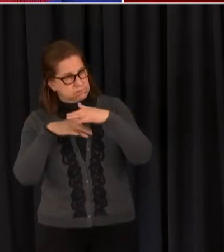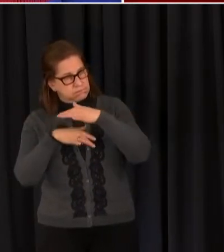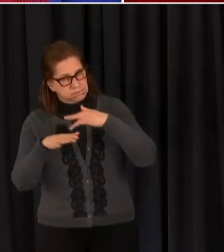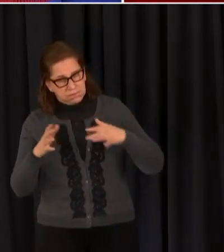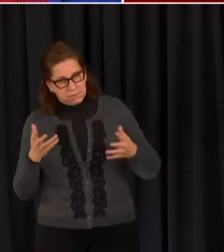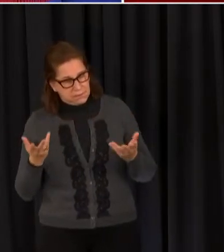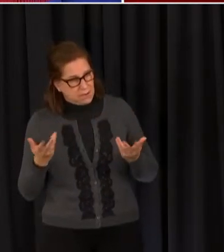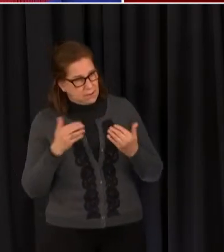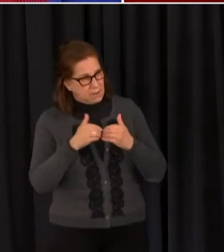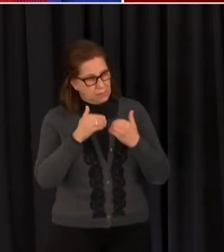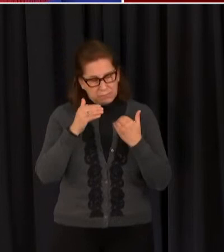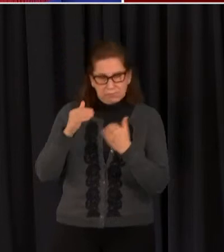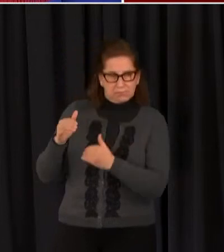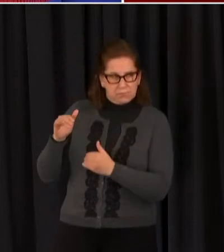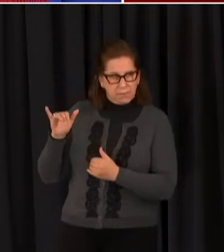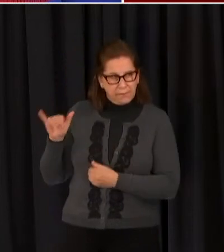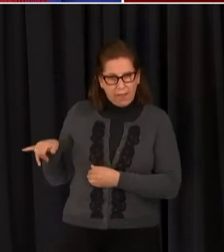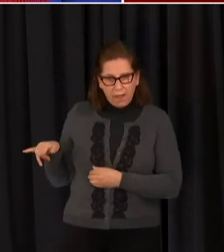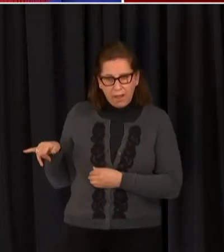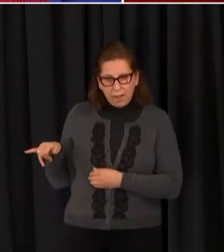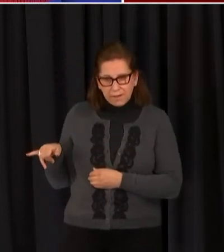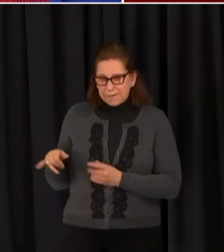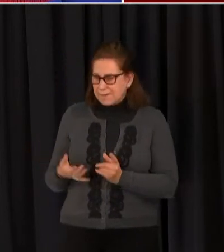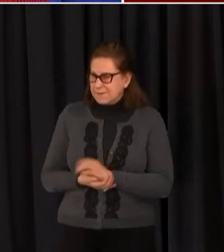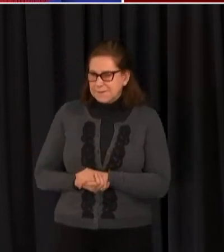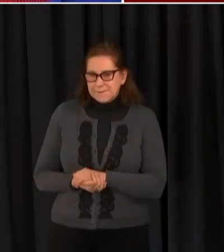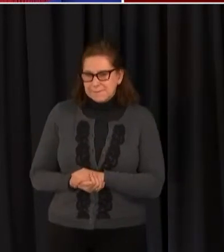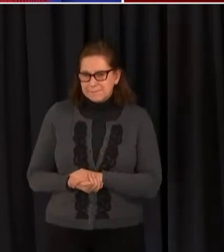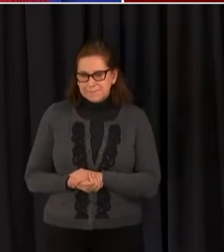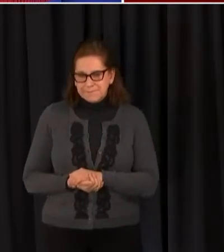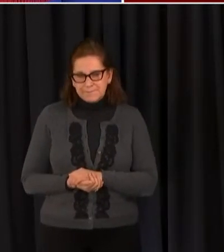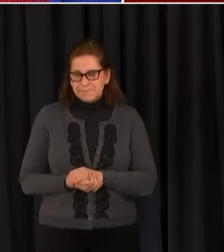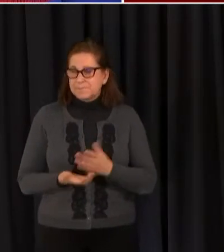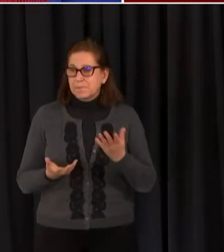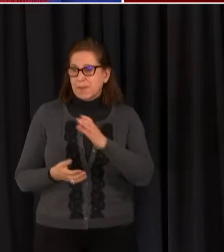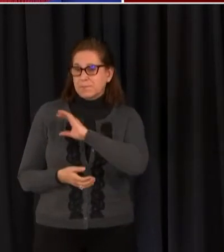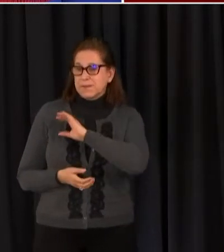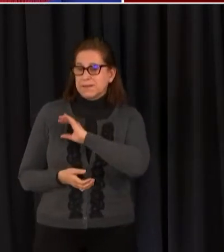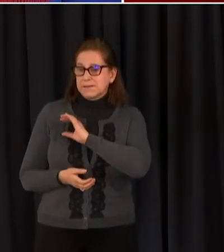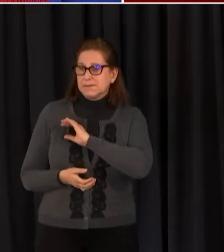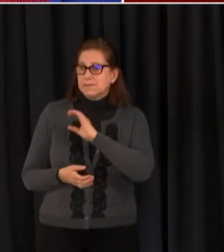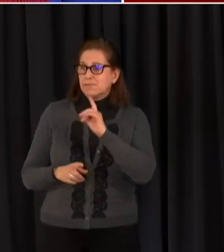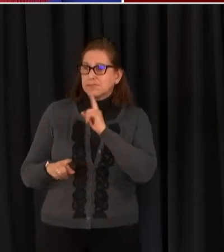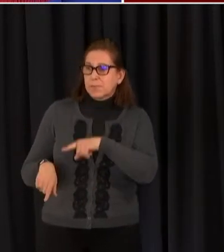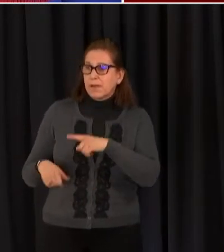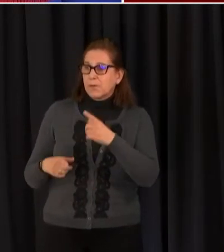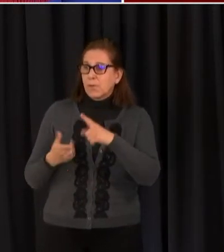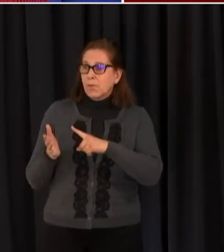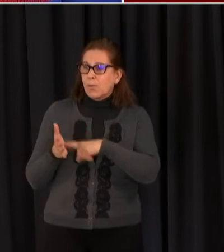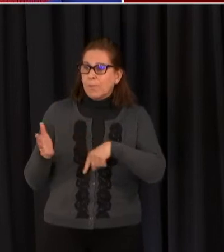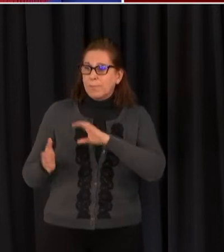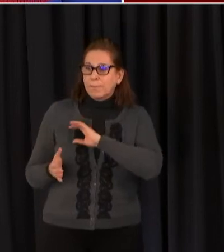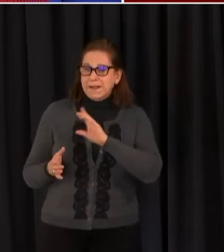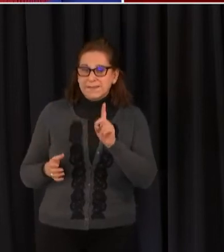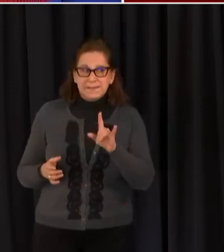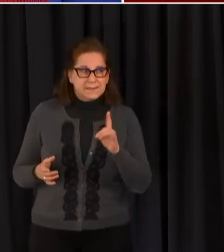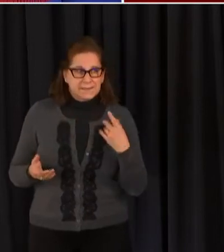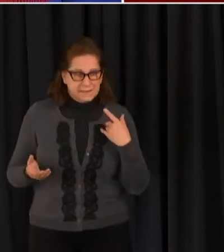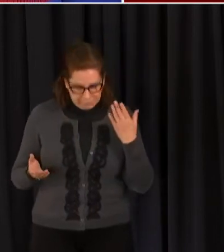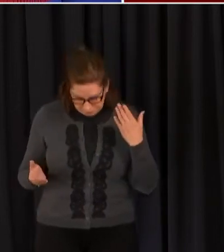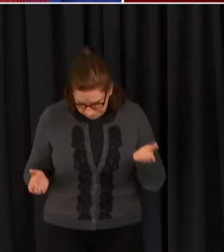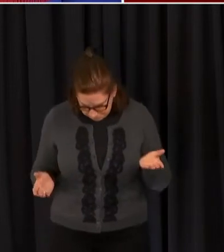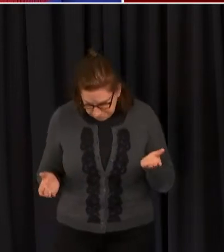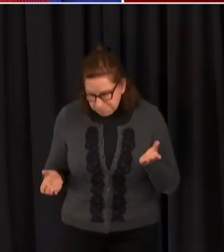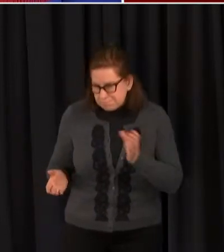to restrict it? I don't know what the MPD response was, Sam, but